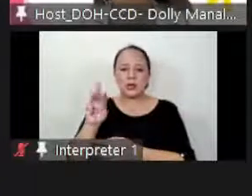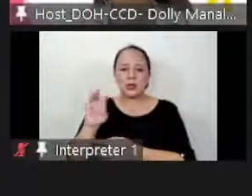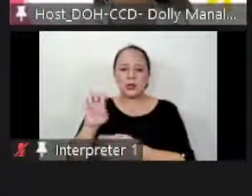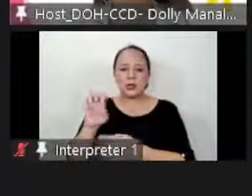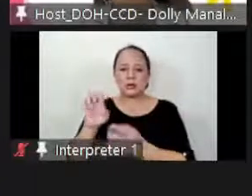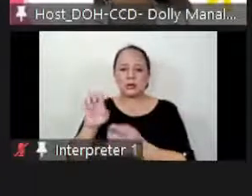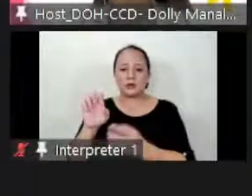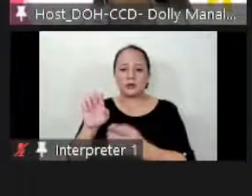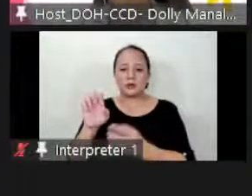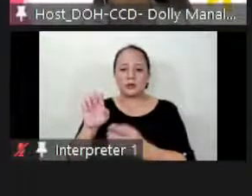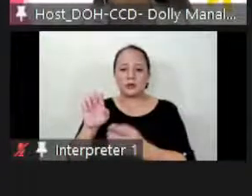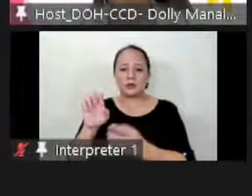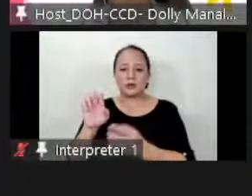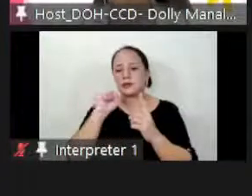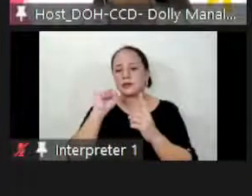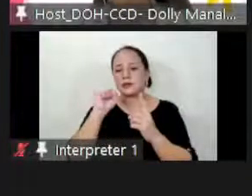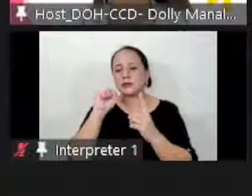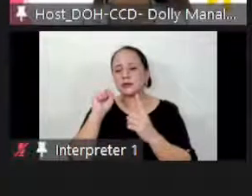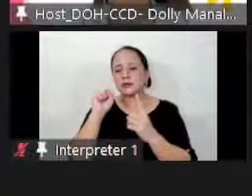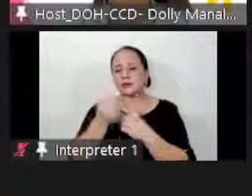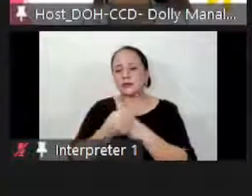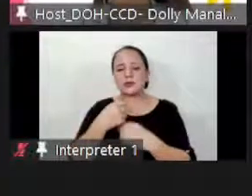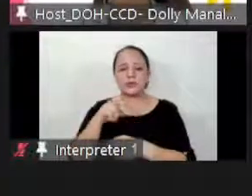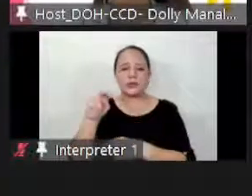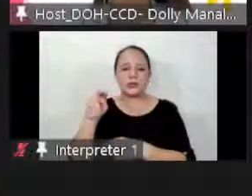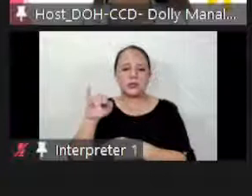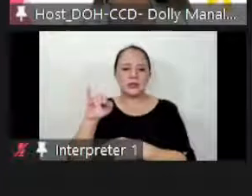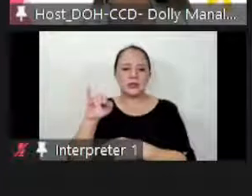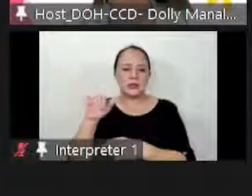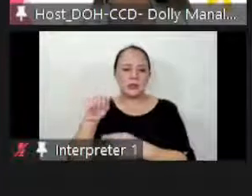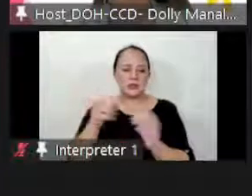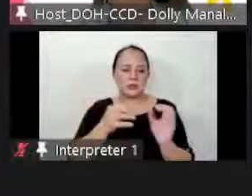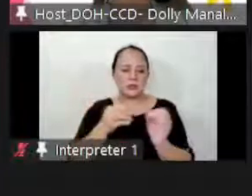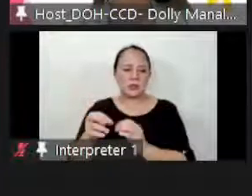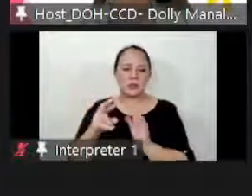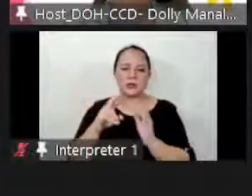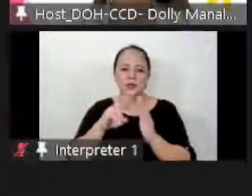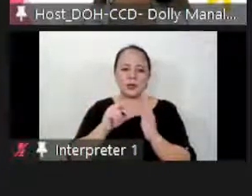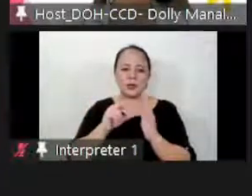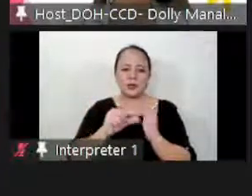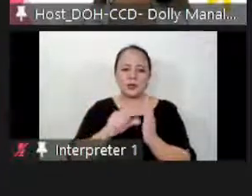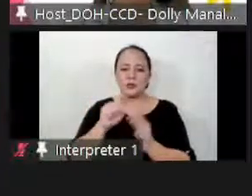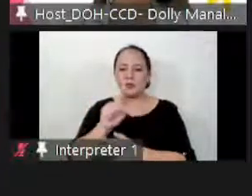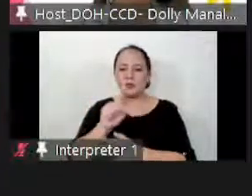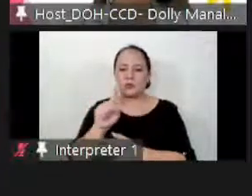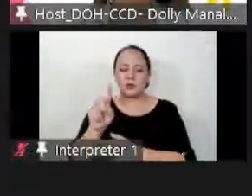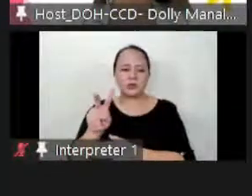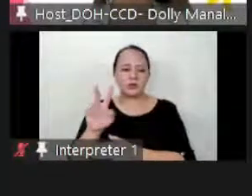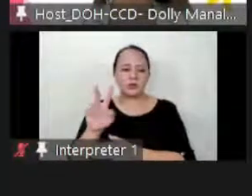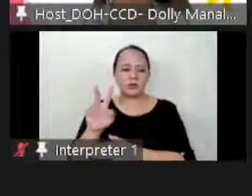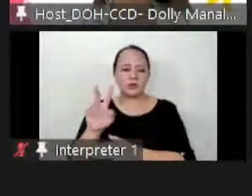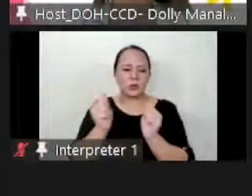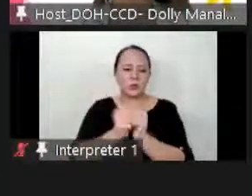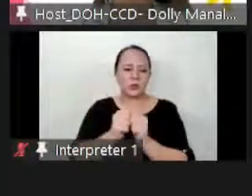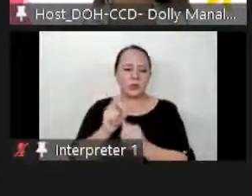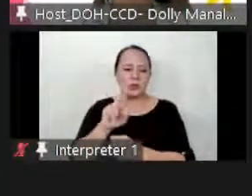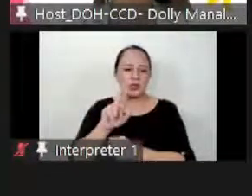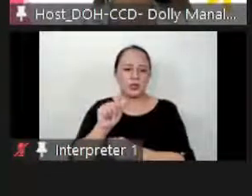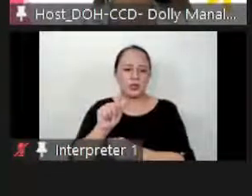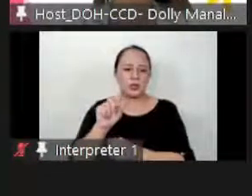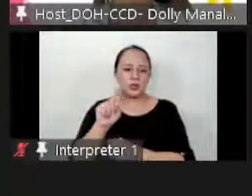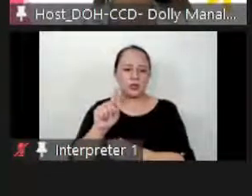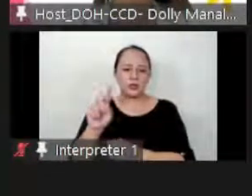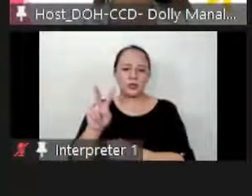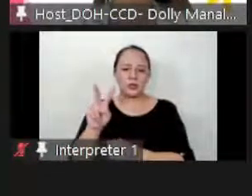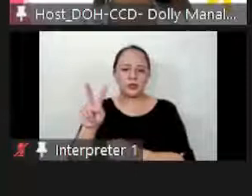of NICA's operationalization, juxtaposing RA 11215 with RA 11223 or the